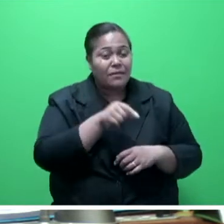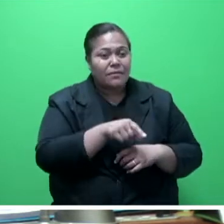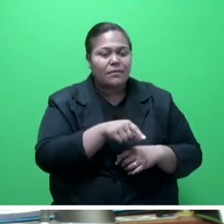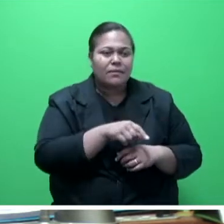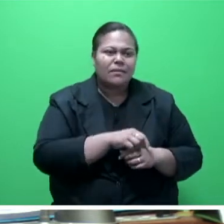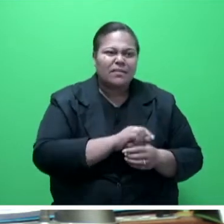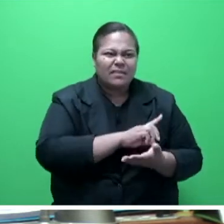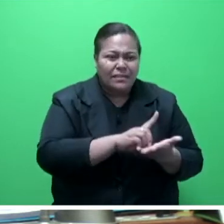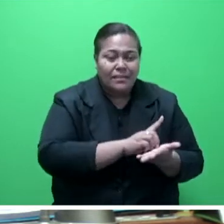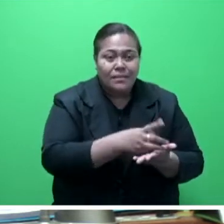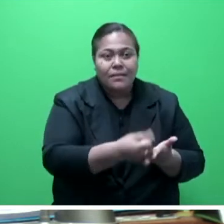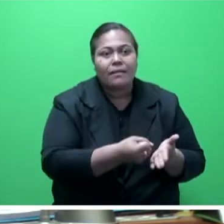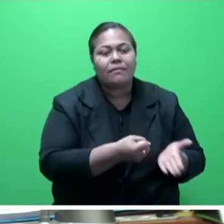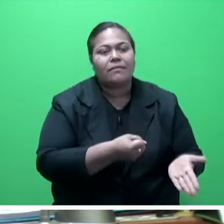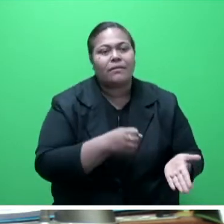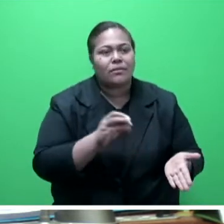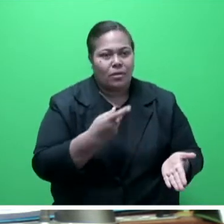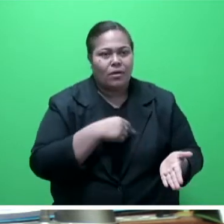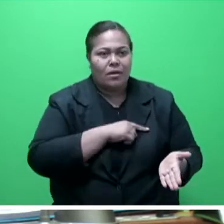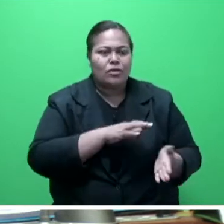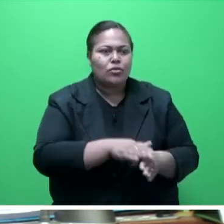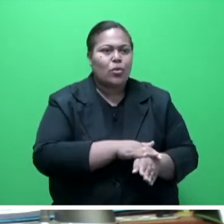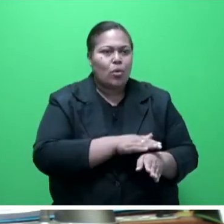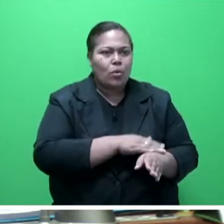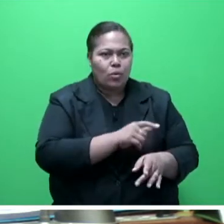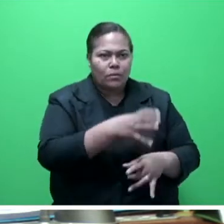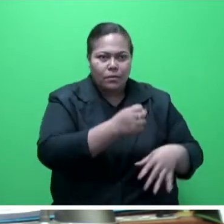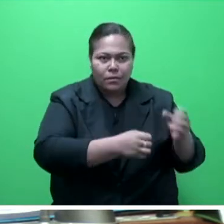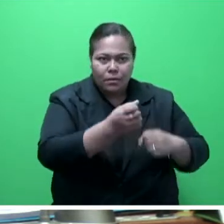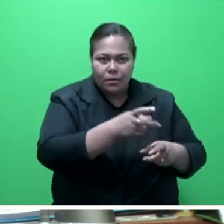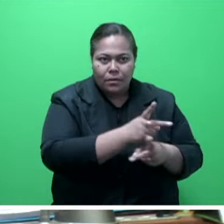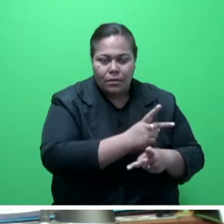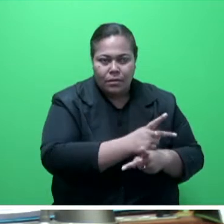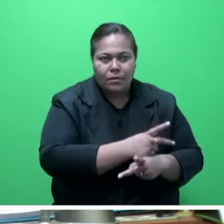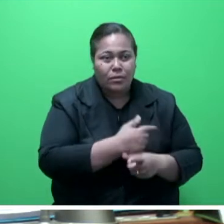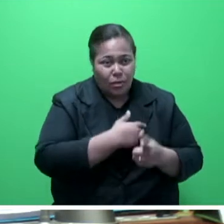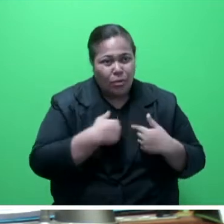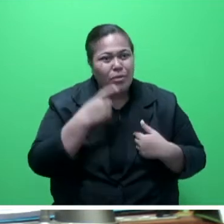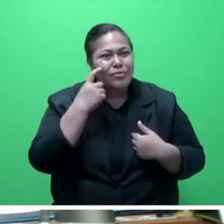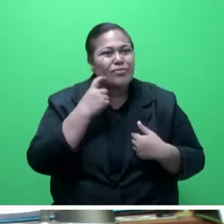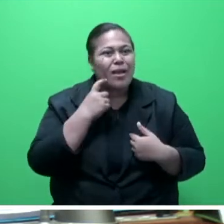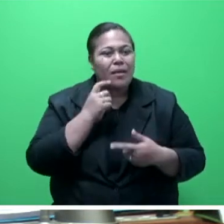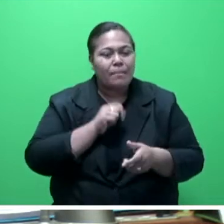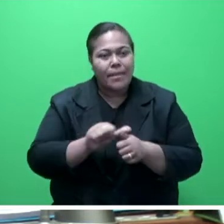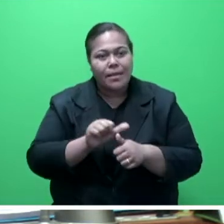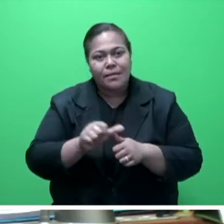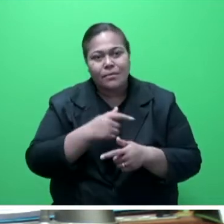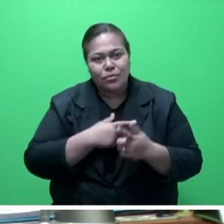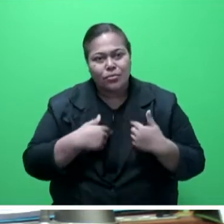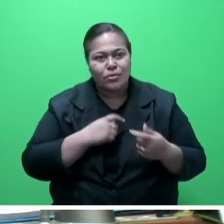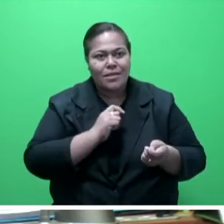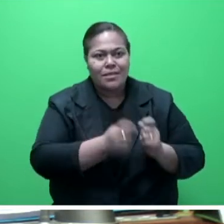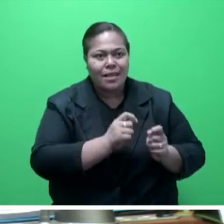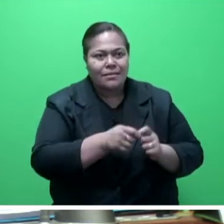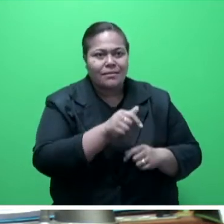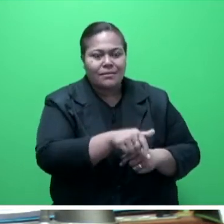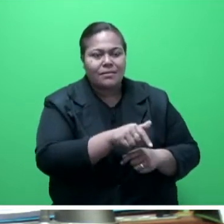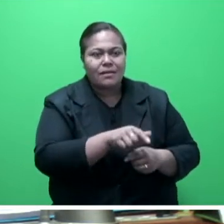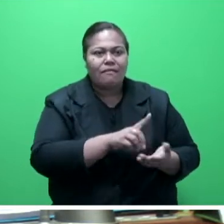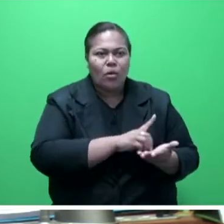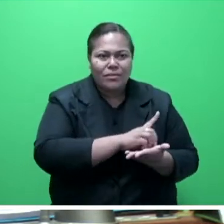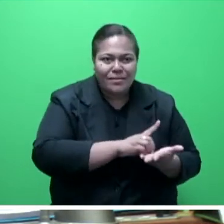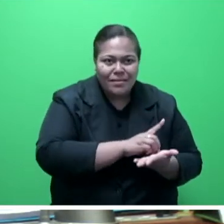are trying our best to test the cattle for TB and